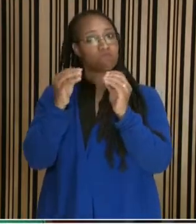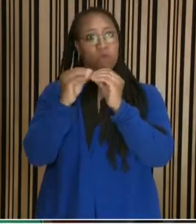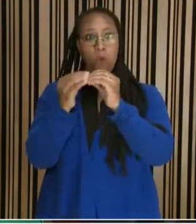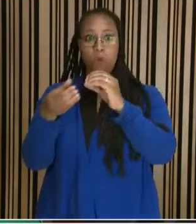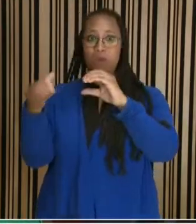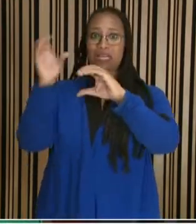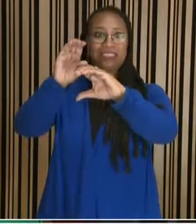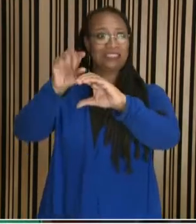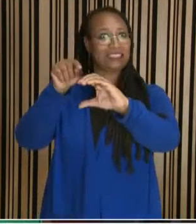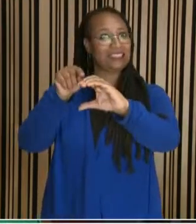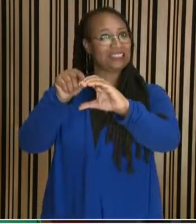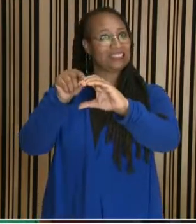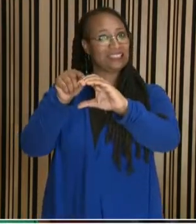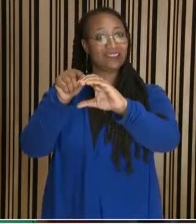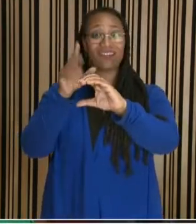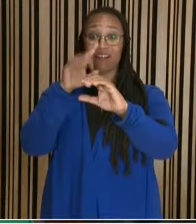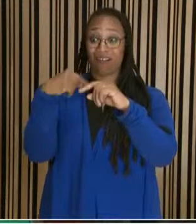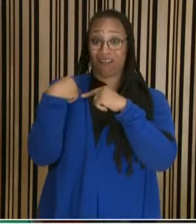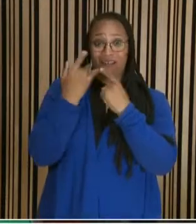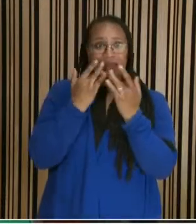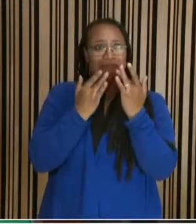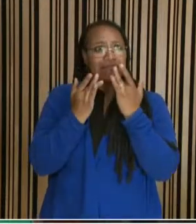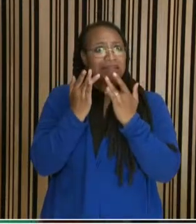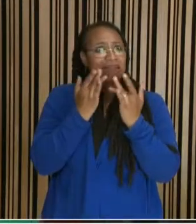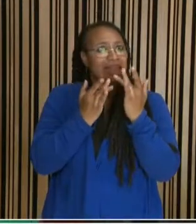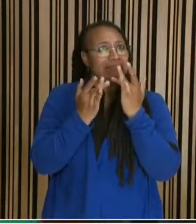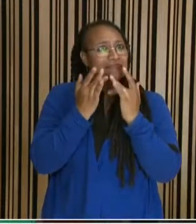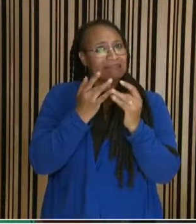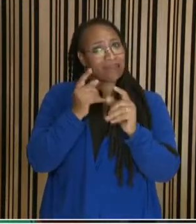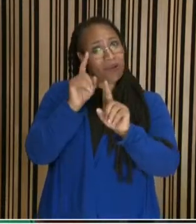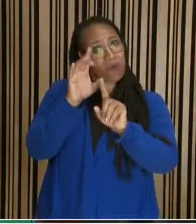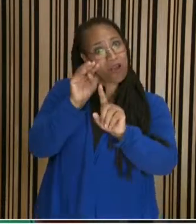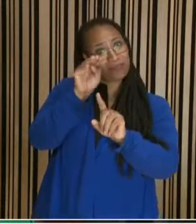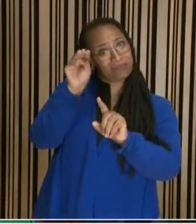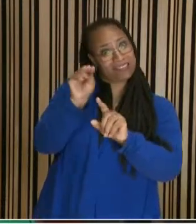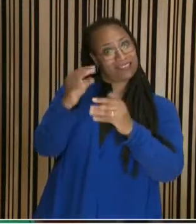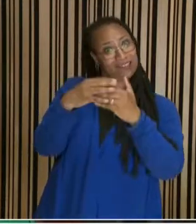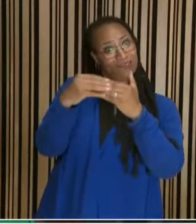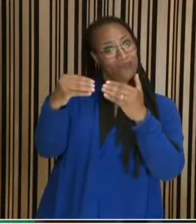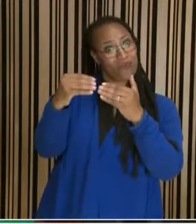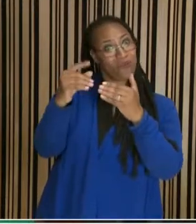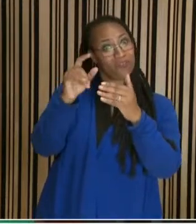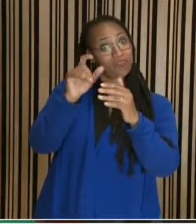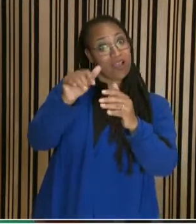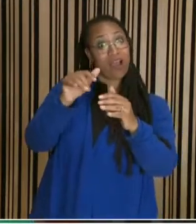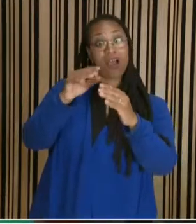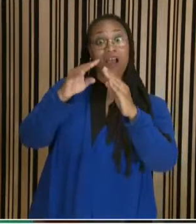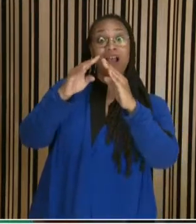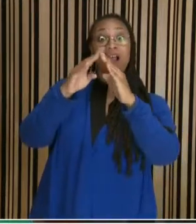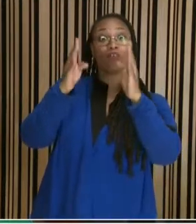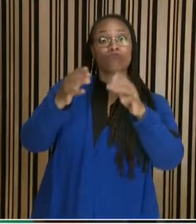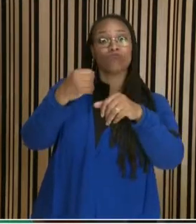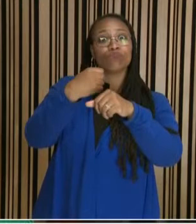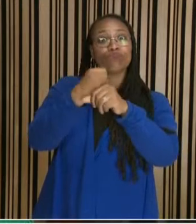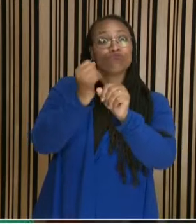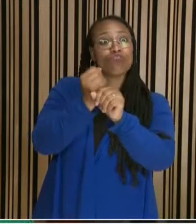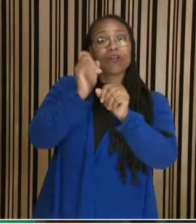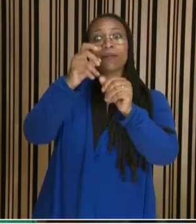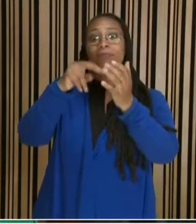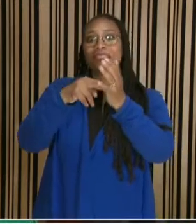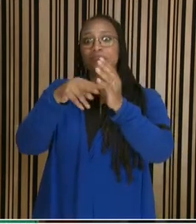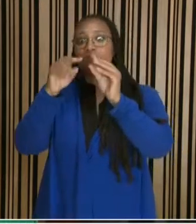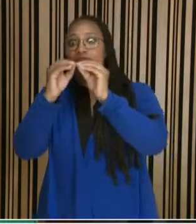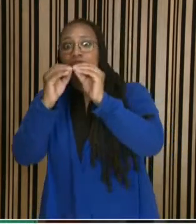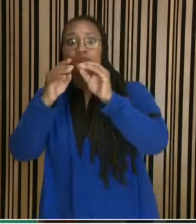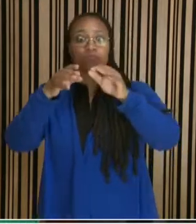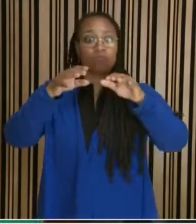new $100 million invested in the Housing Production Trust Fund. We continue investments in our local rent supplement program vouchers